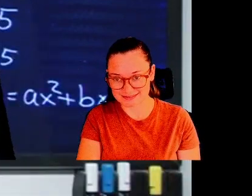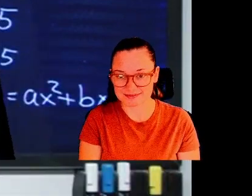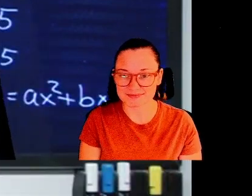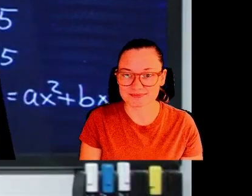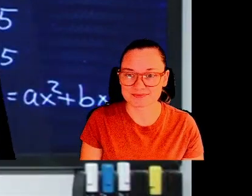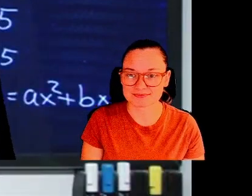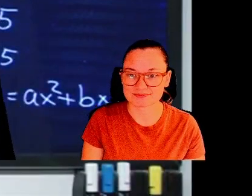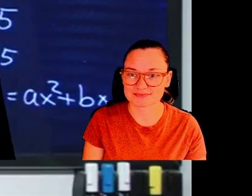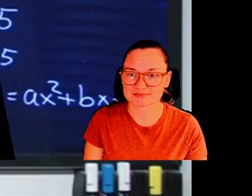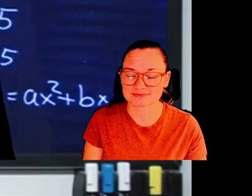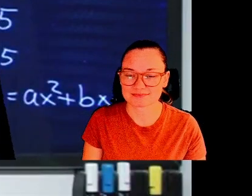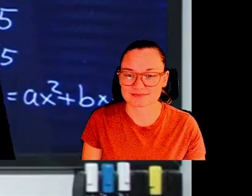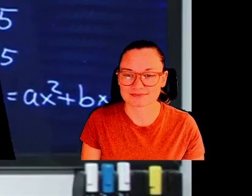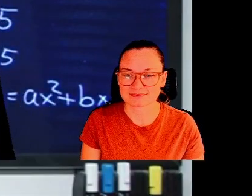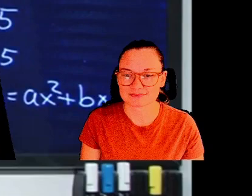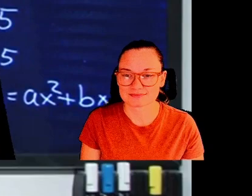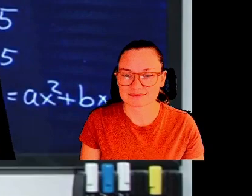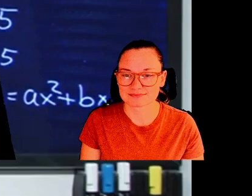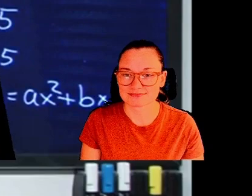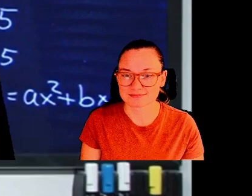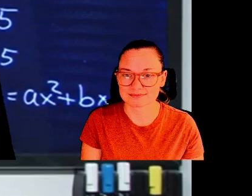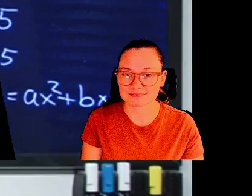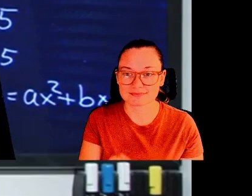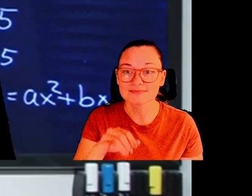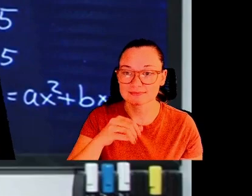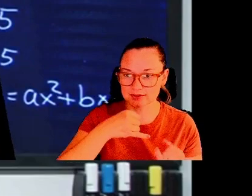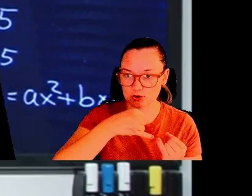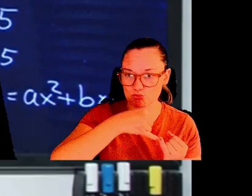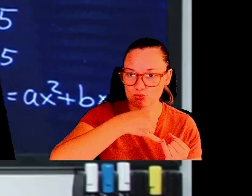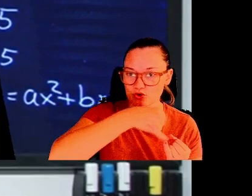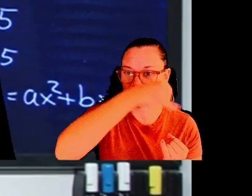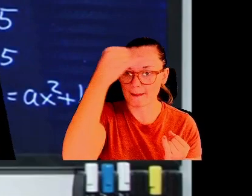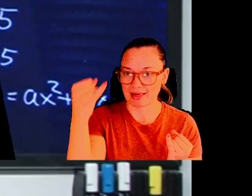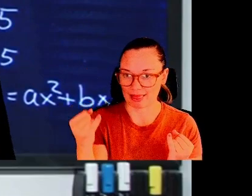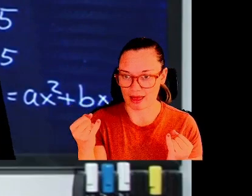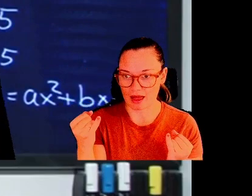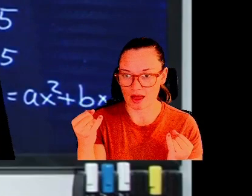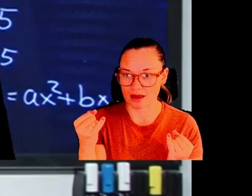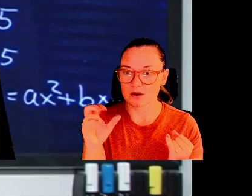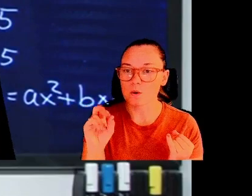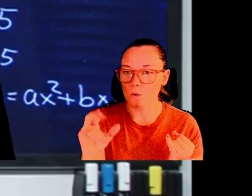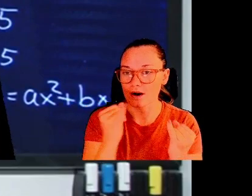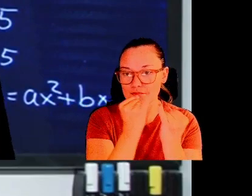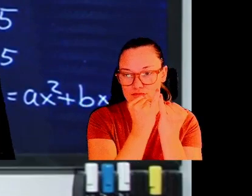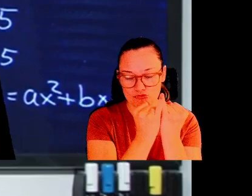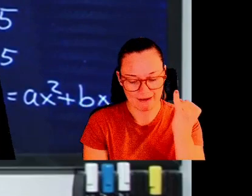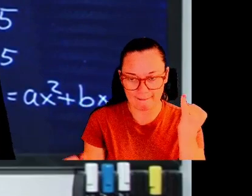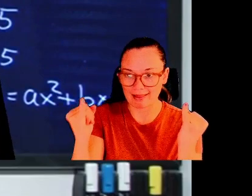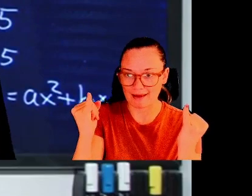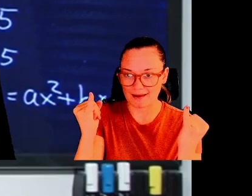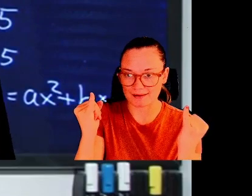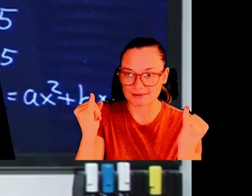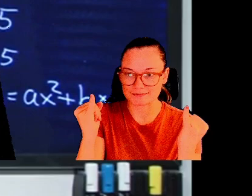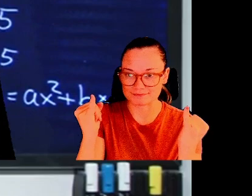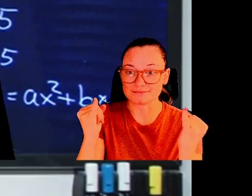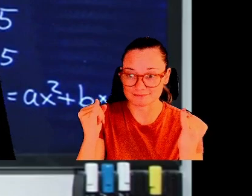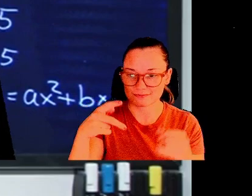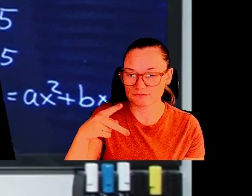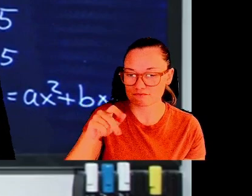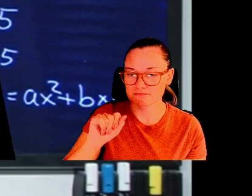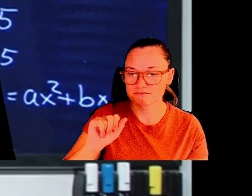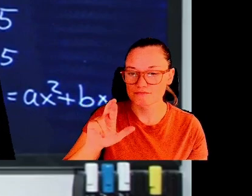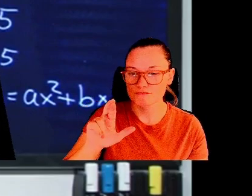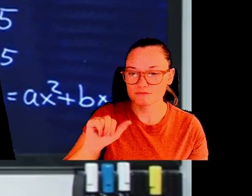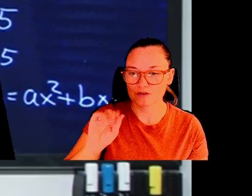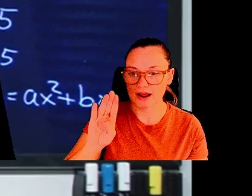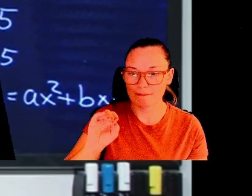like that. It's a parabola, okay? These are points on a parabola. What I did